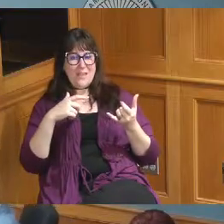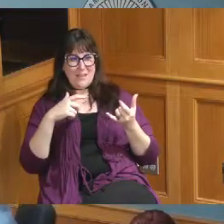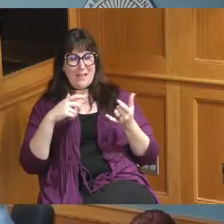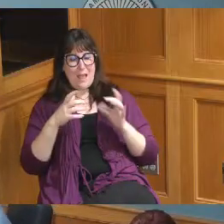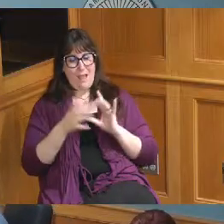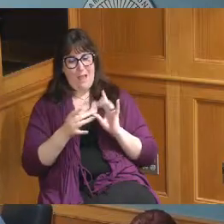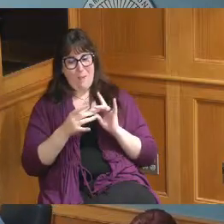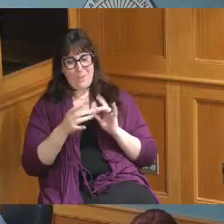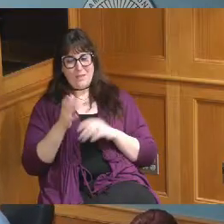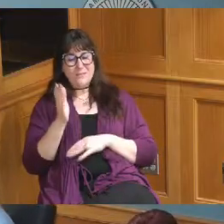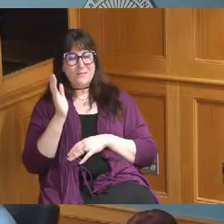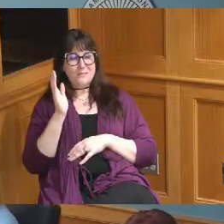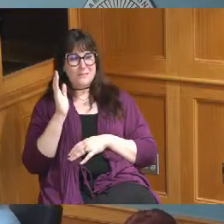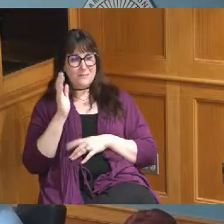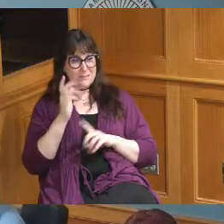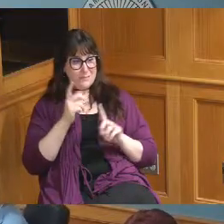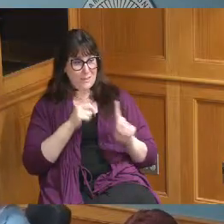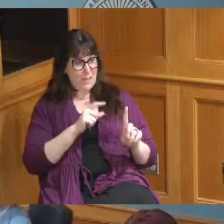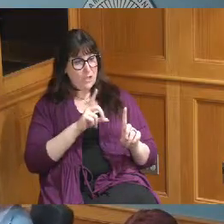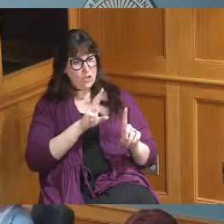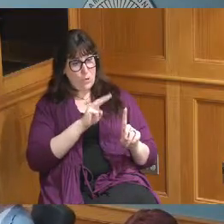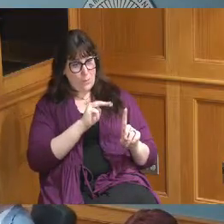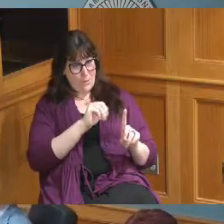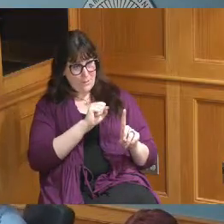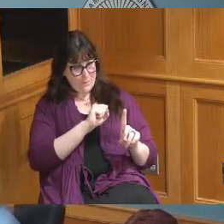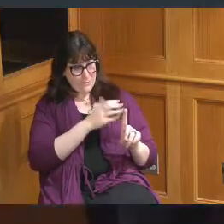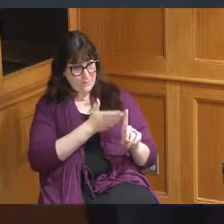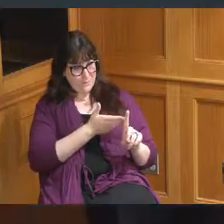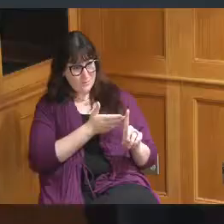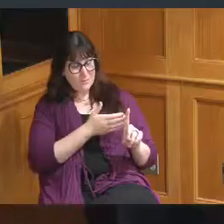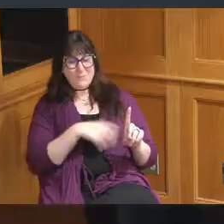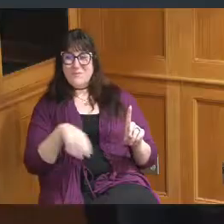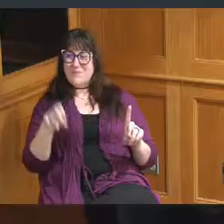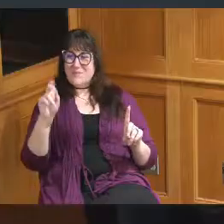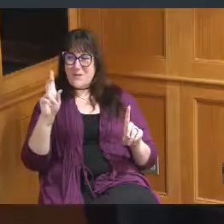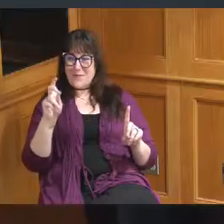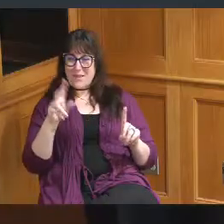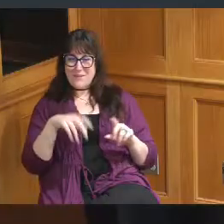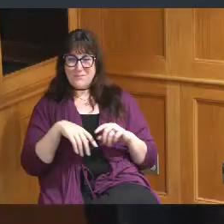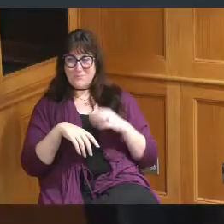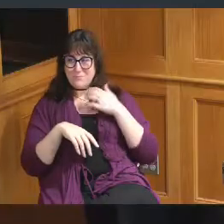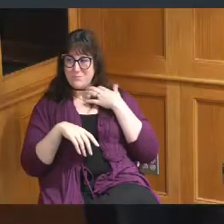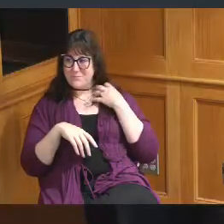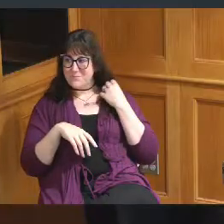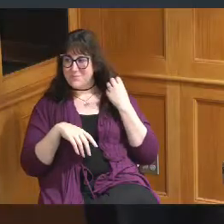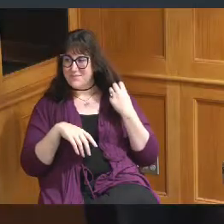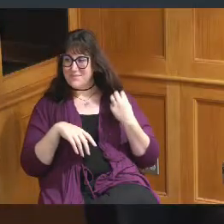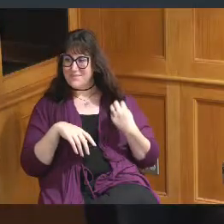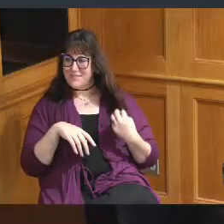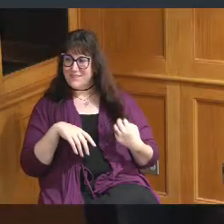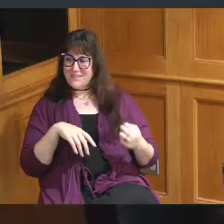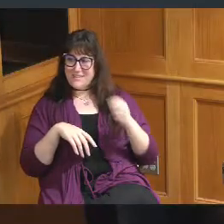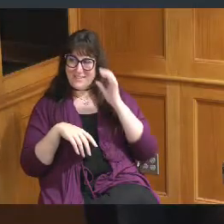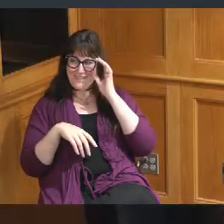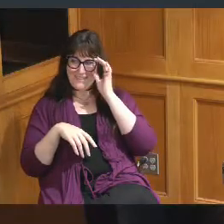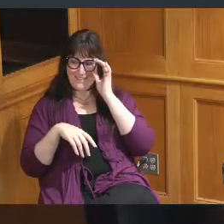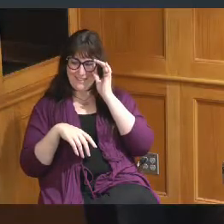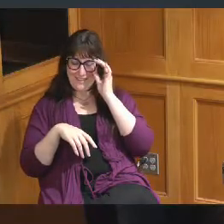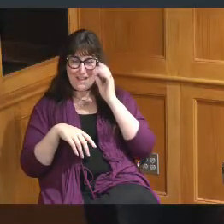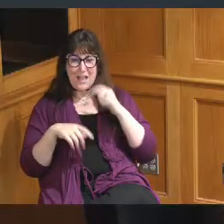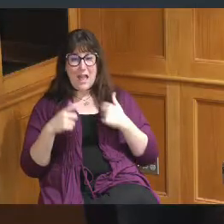comments and motions of the commissioners. Commissioner Summer-Dumas. Okay, we're flipping this around. So just a few comments. I was involved